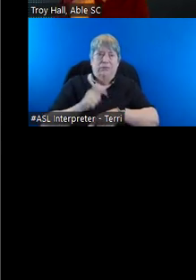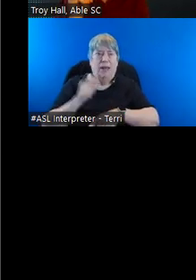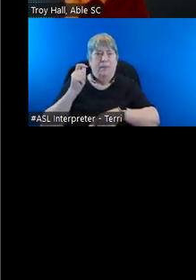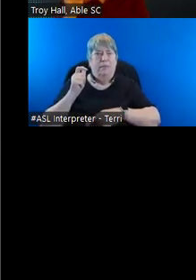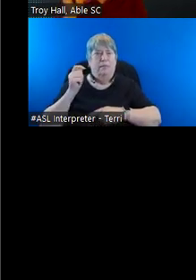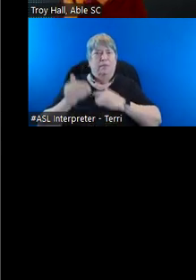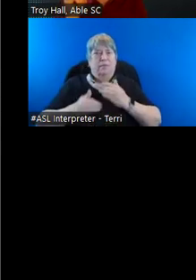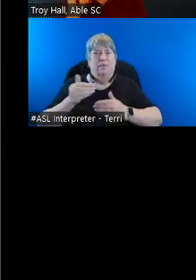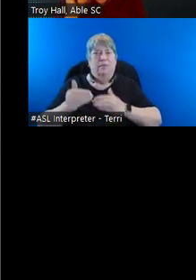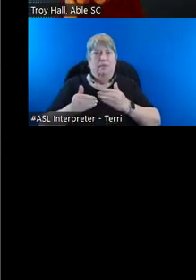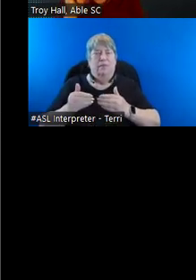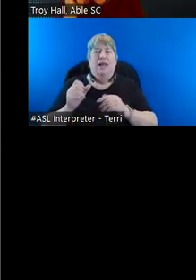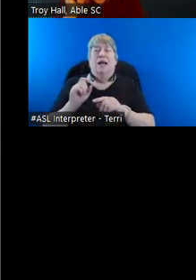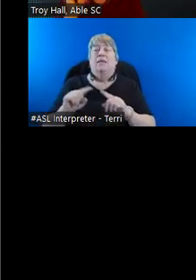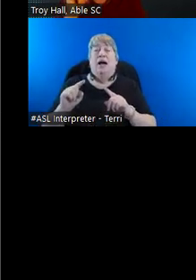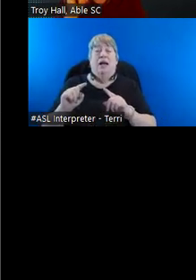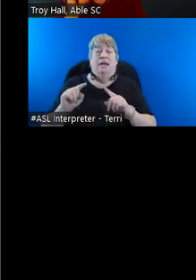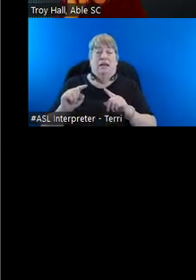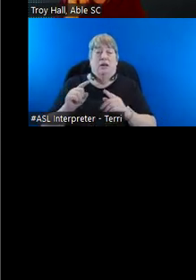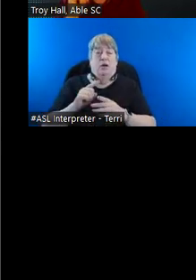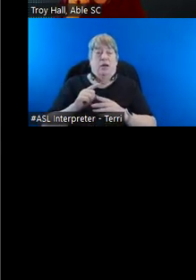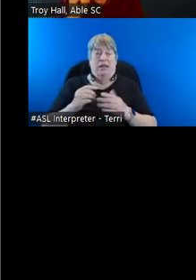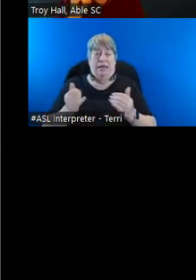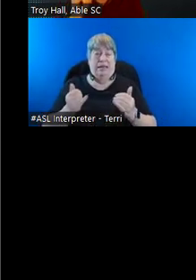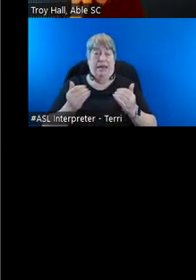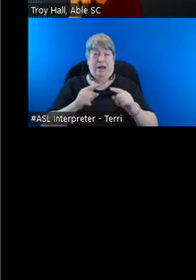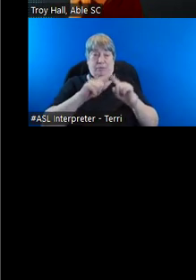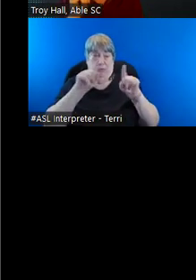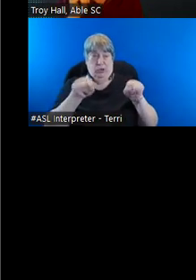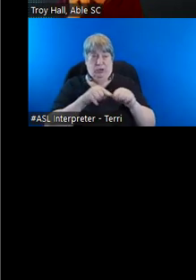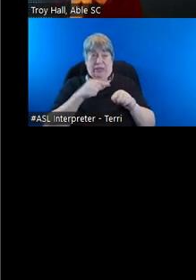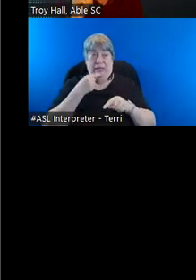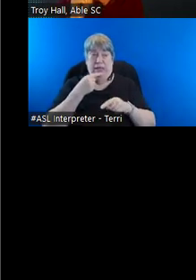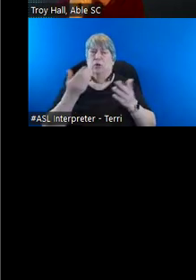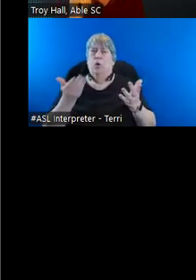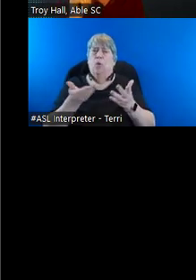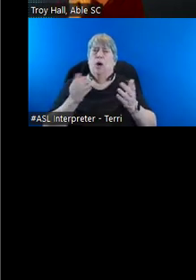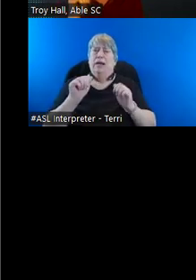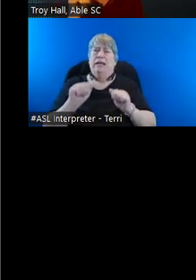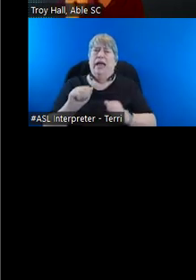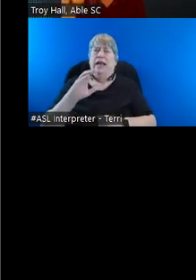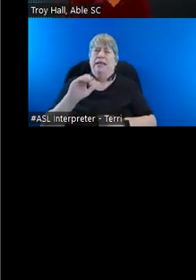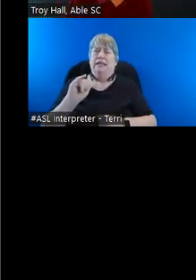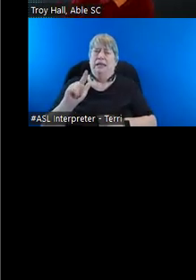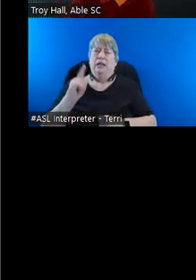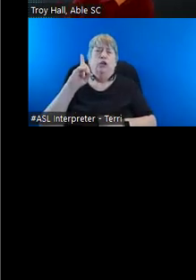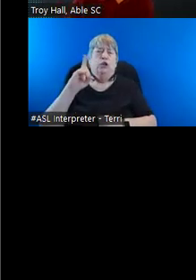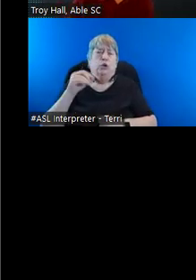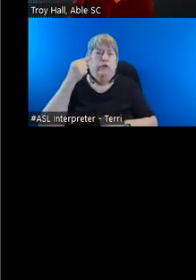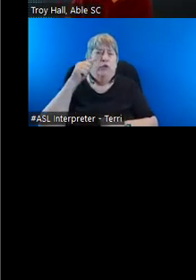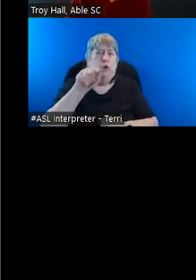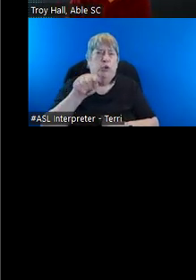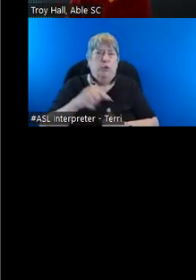But moving on, what can sales do for you, right? What can sales do for